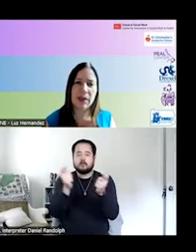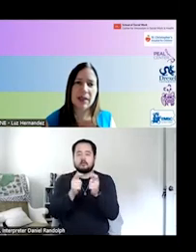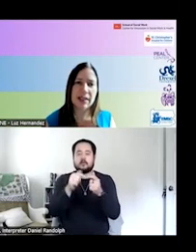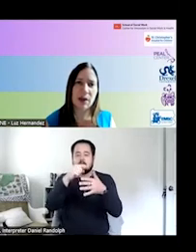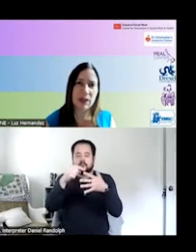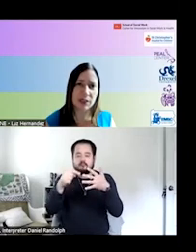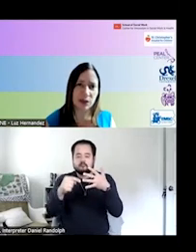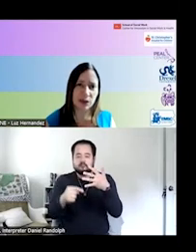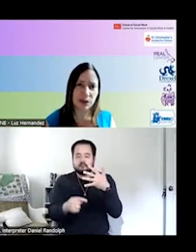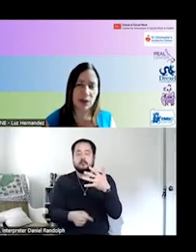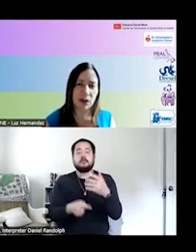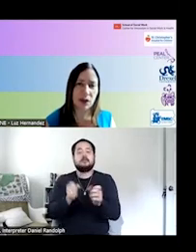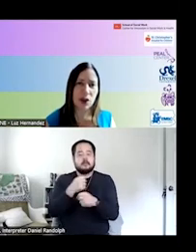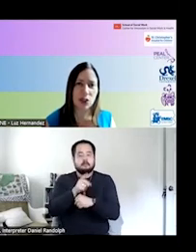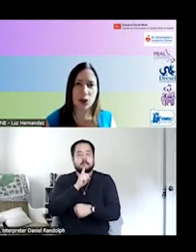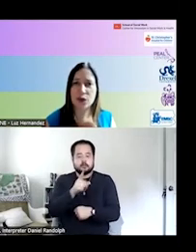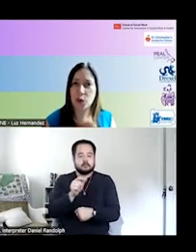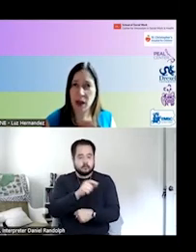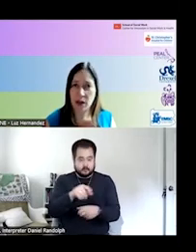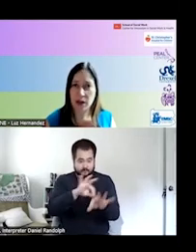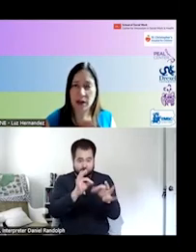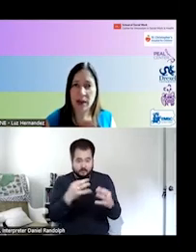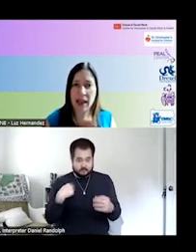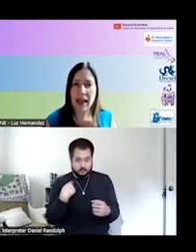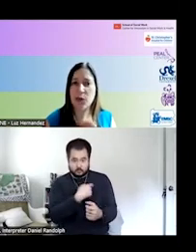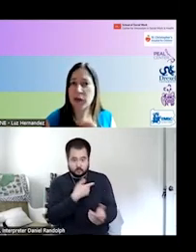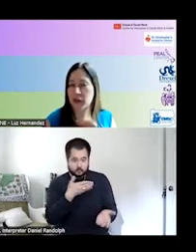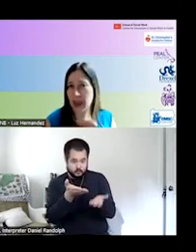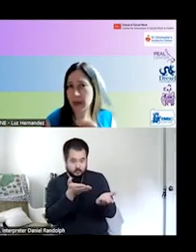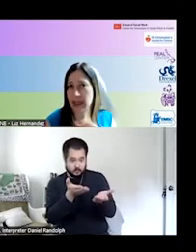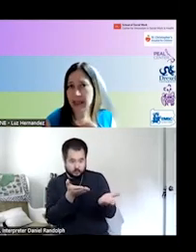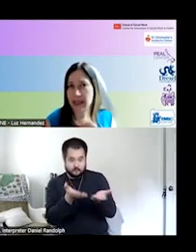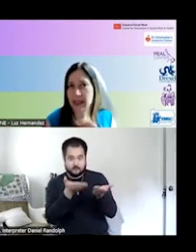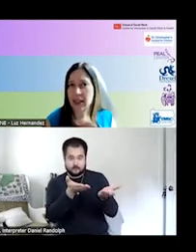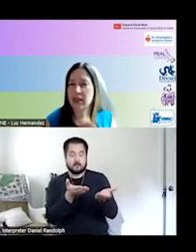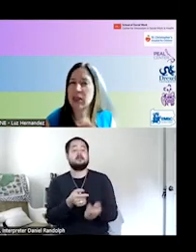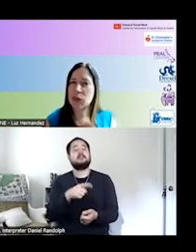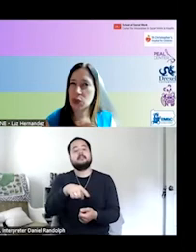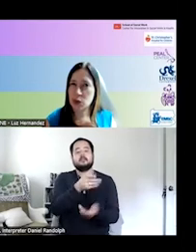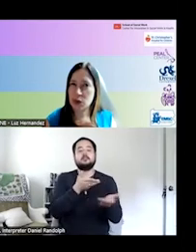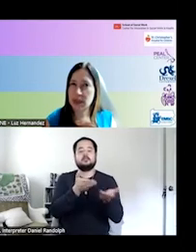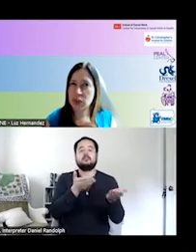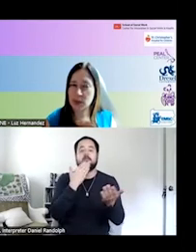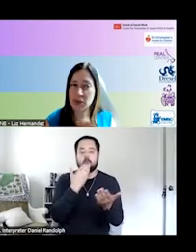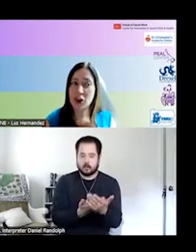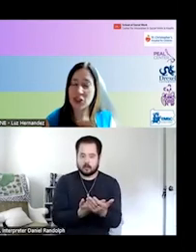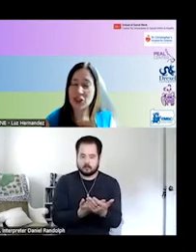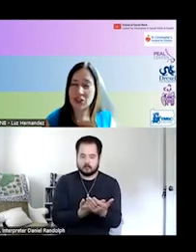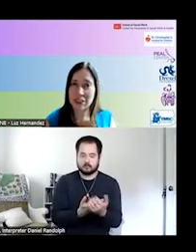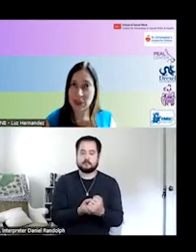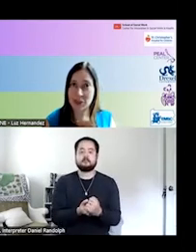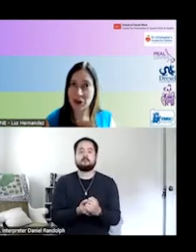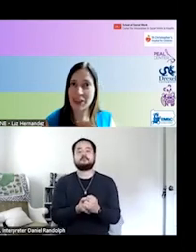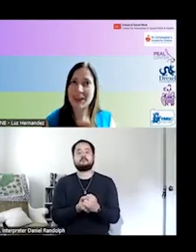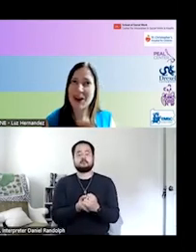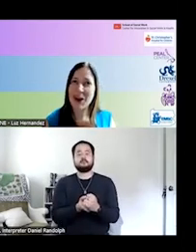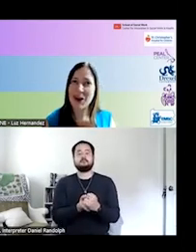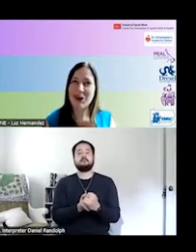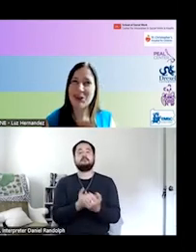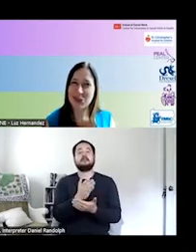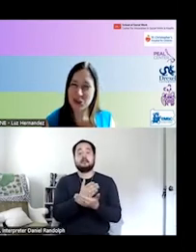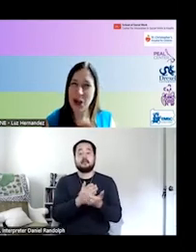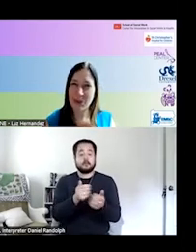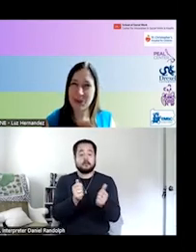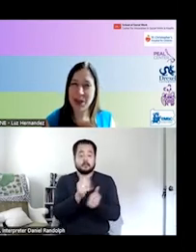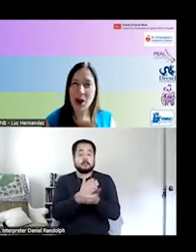the families that we serve are served well. And with the families, some tools and tips